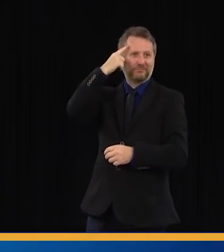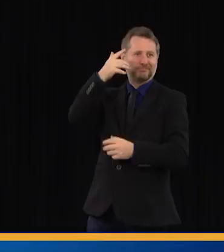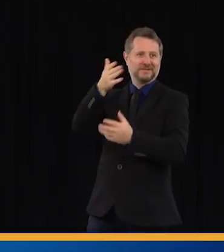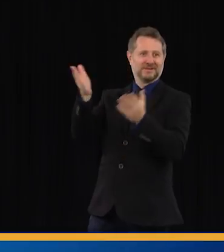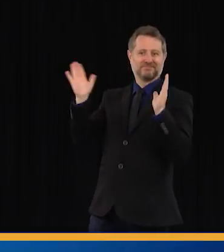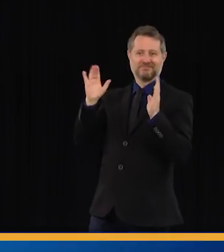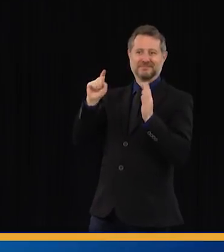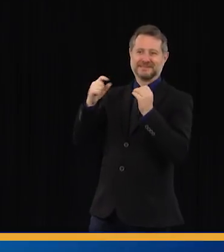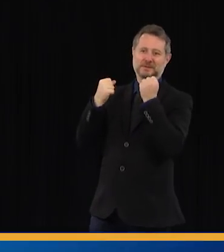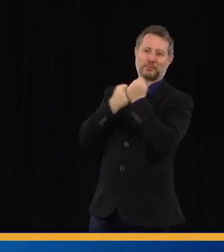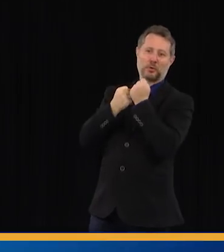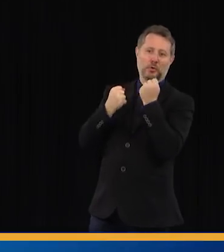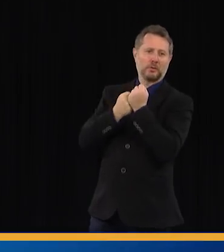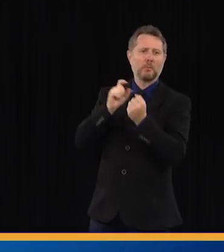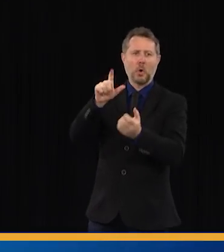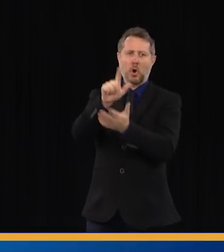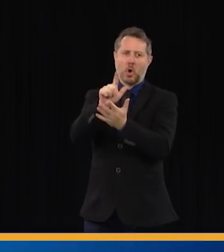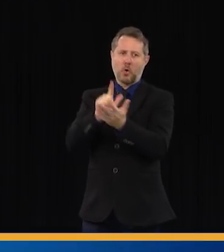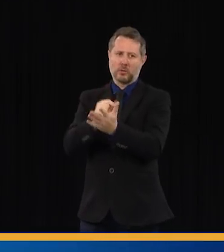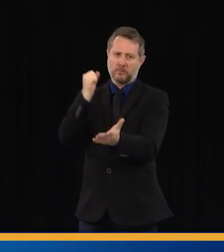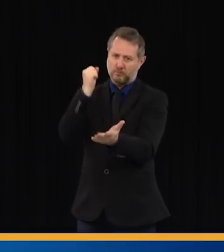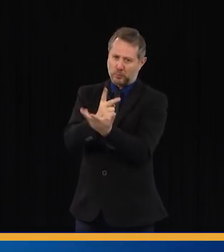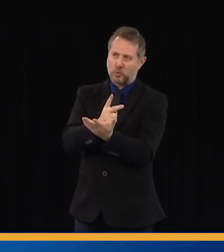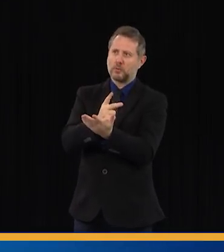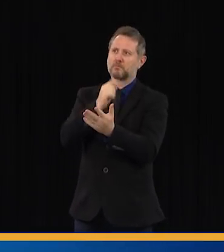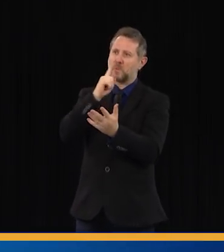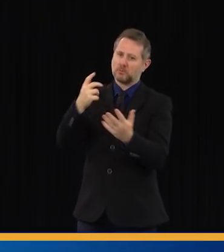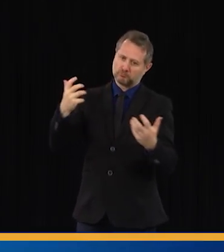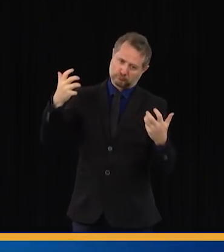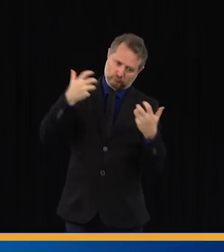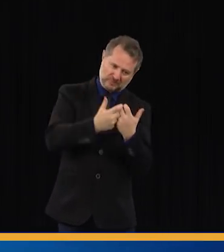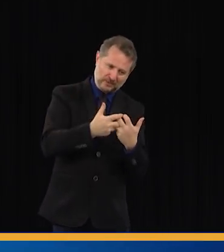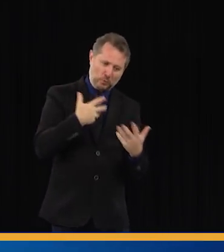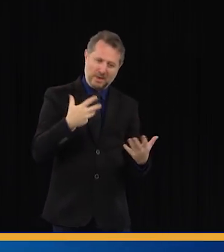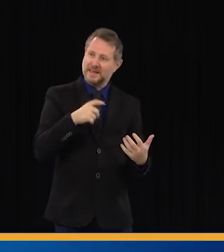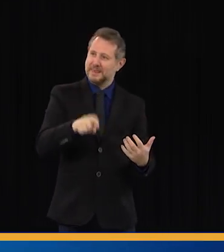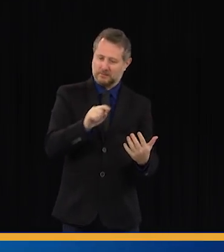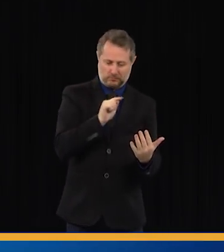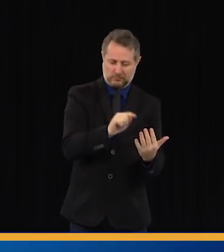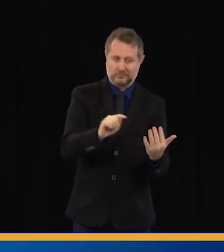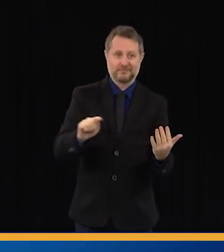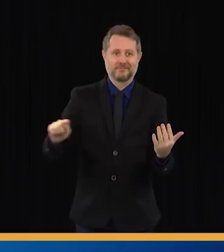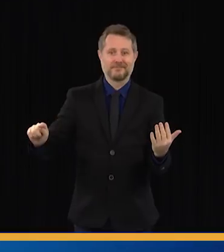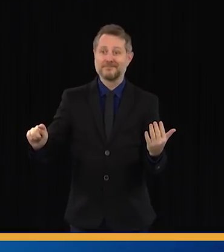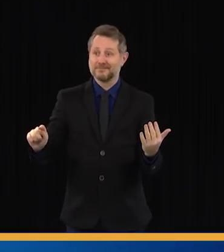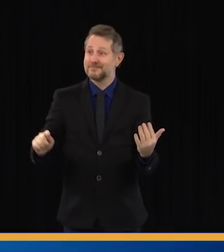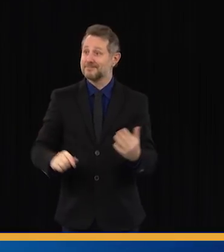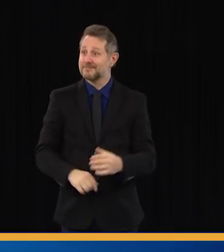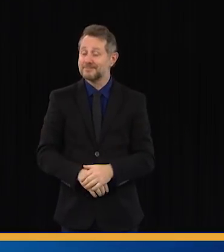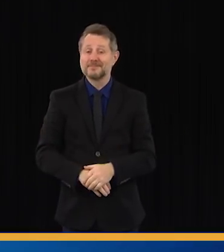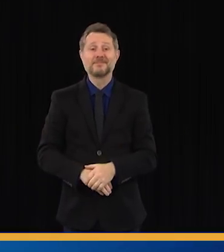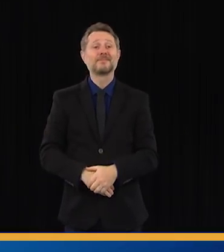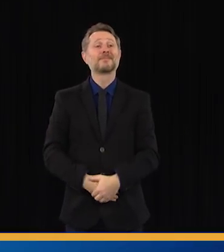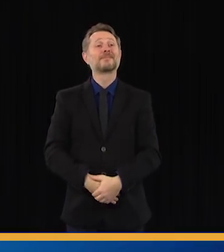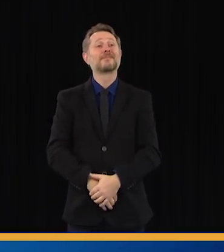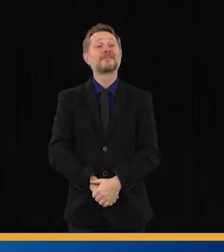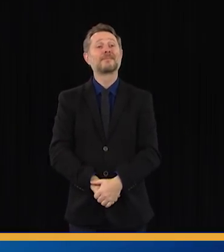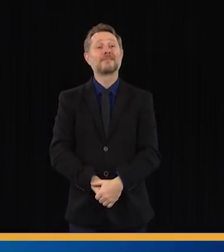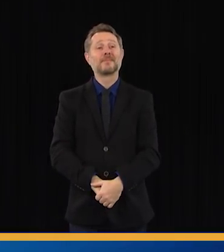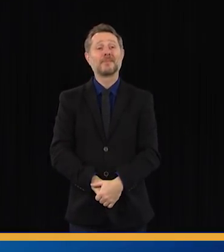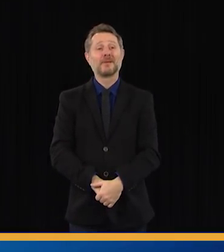by the federal government that actually attends to the need, as opposed to normal political